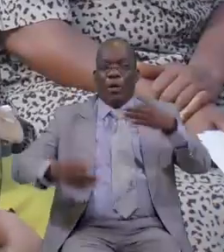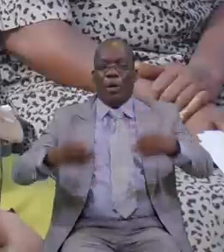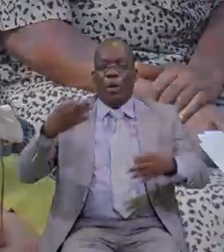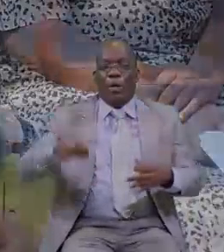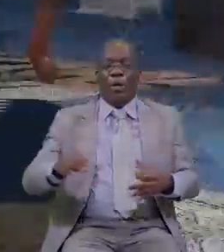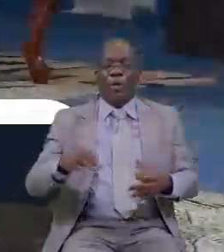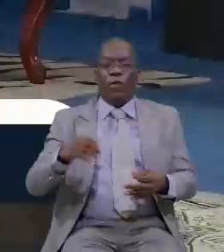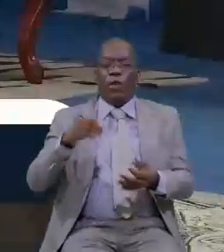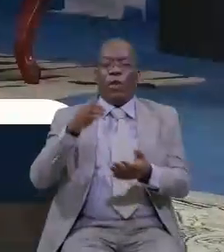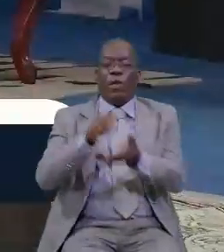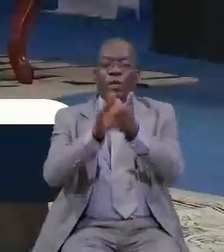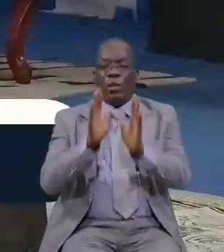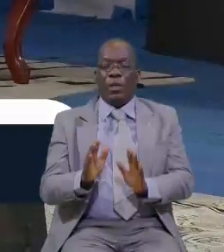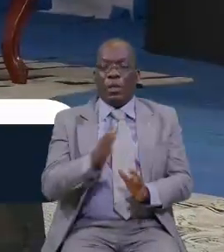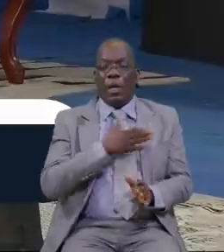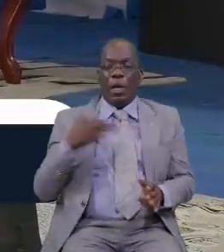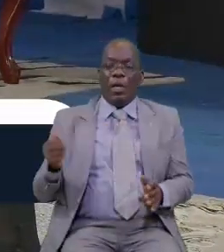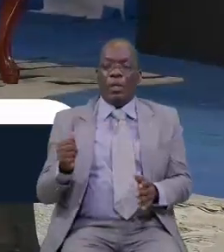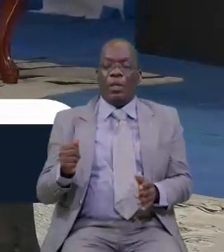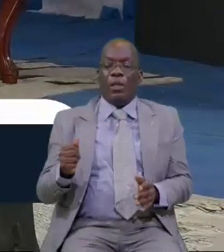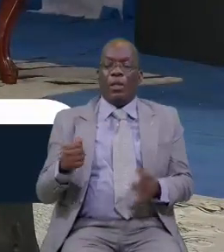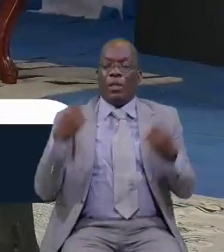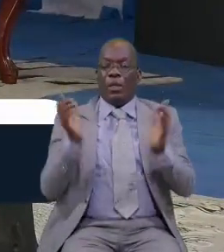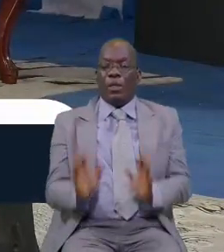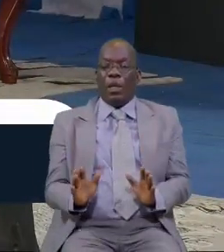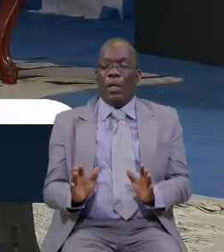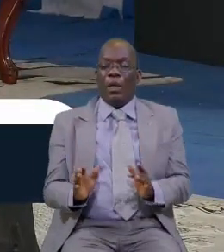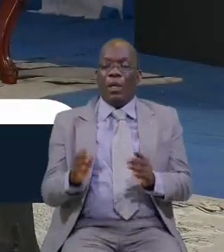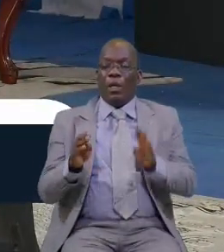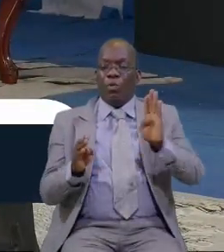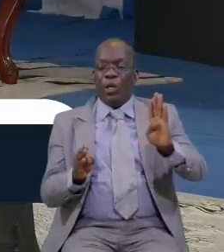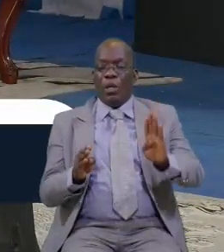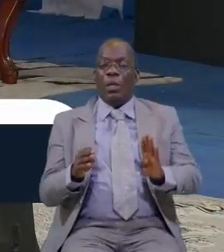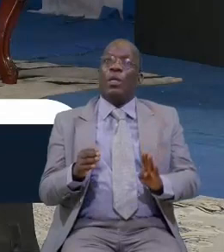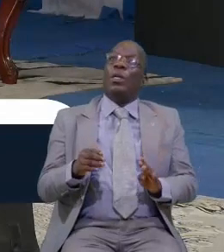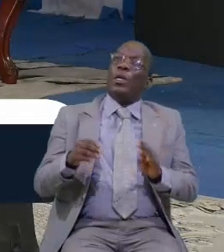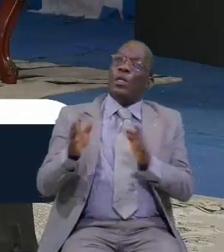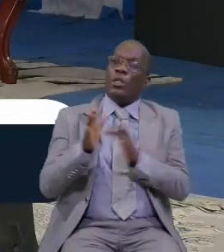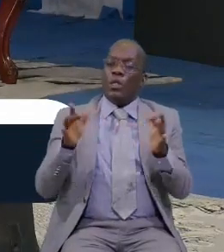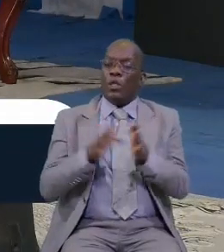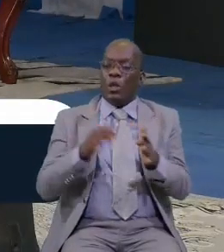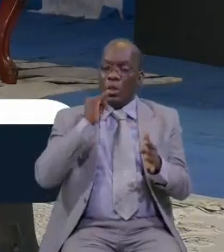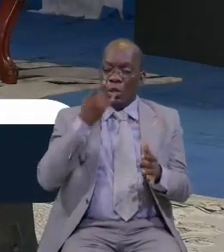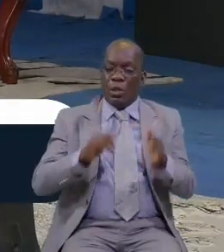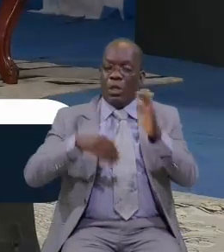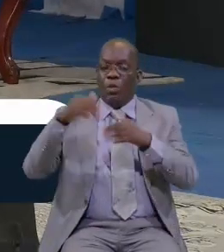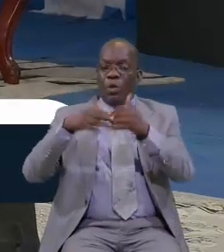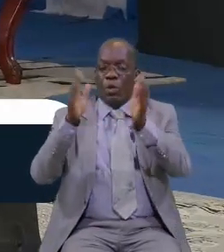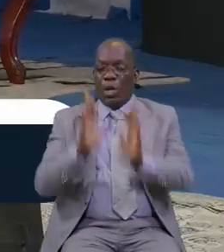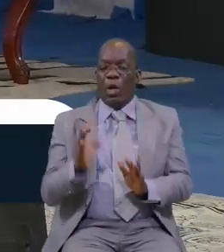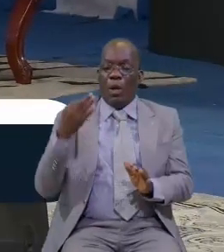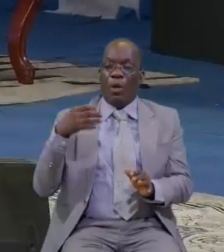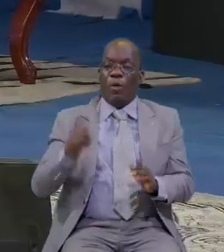saints and sinners. B, Jesus is the builder of the sanctuary, that is the church